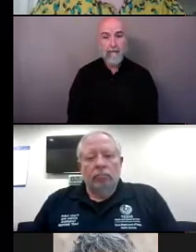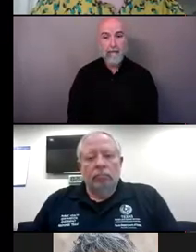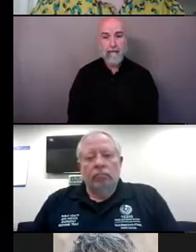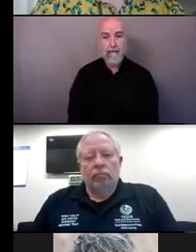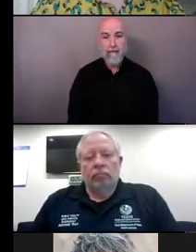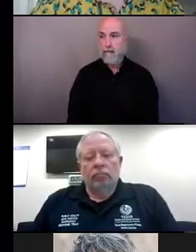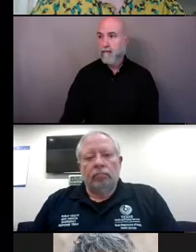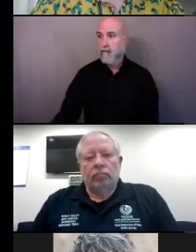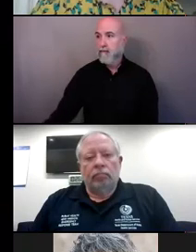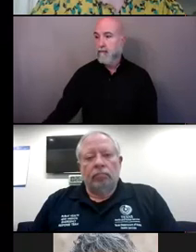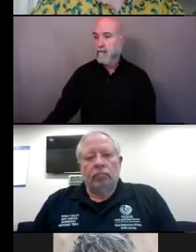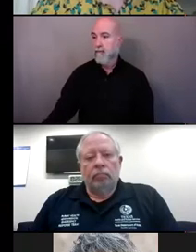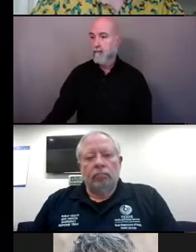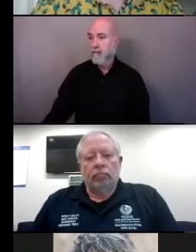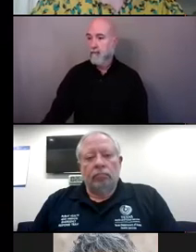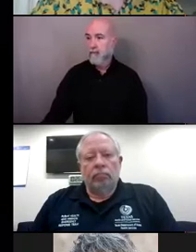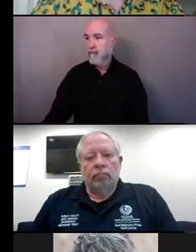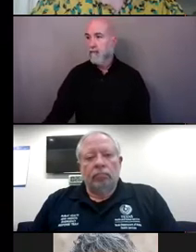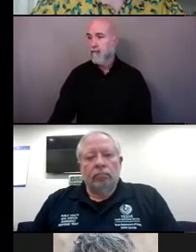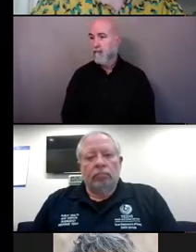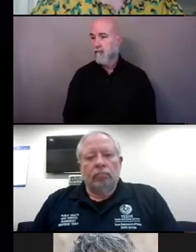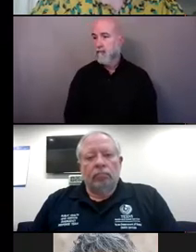I guess we'll go ahead and play the video. Okay.